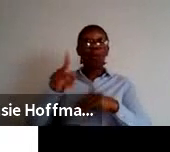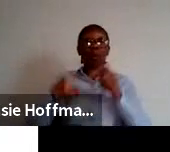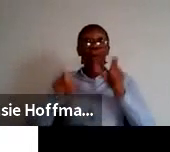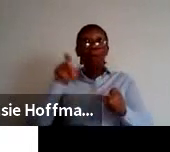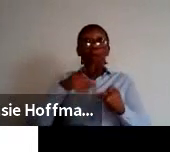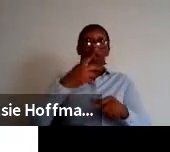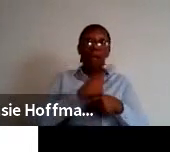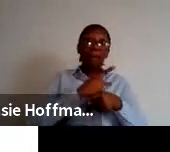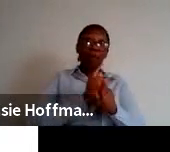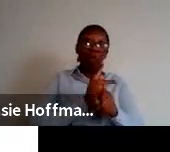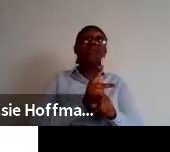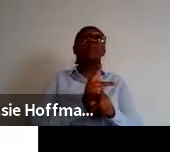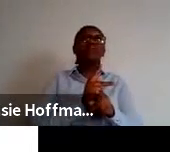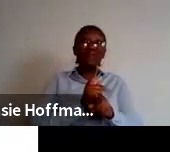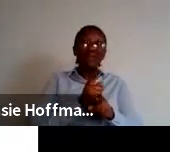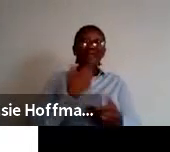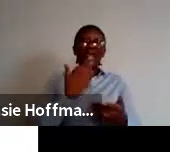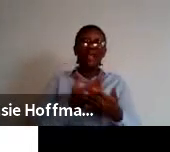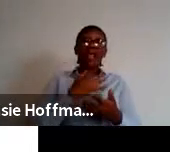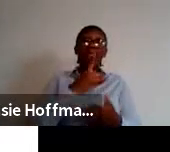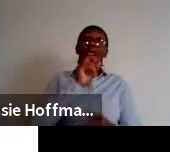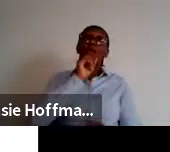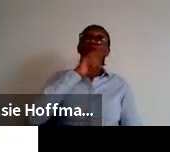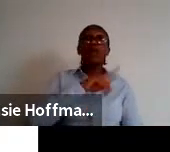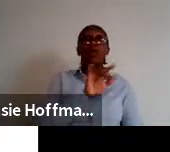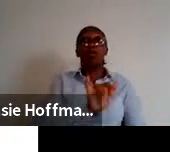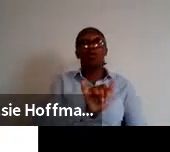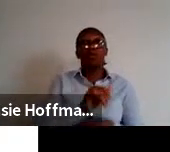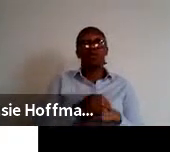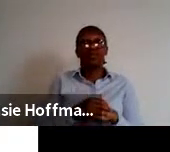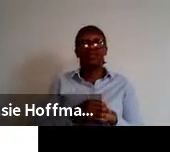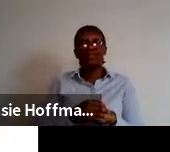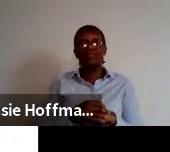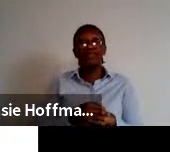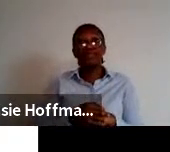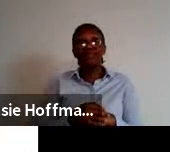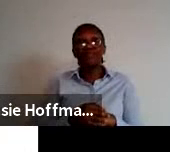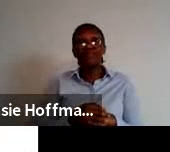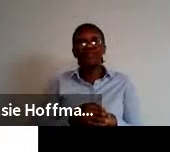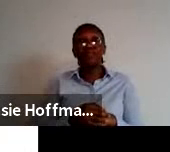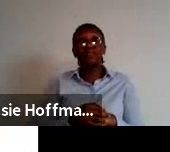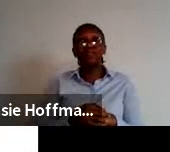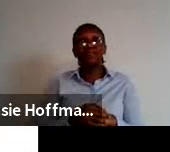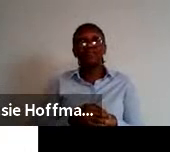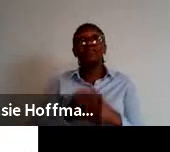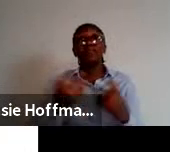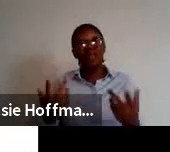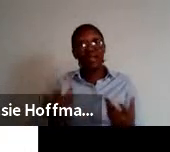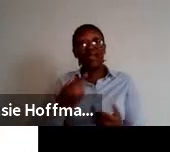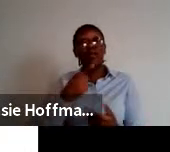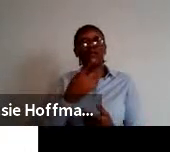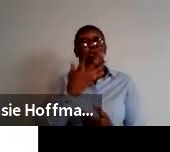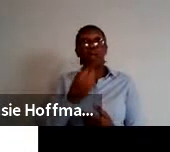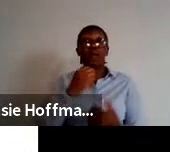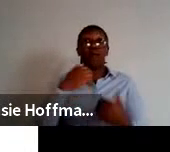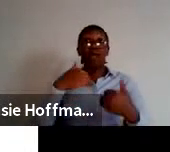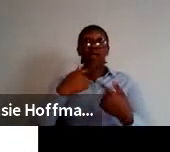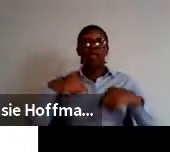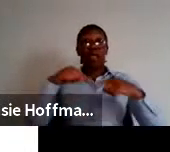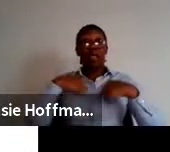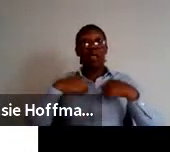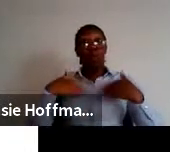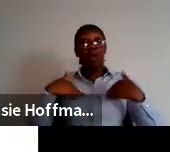products that can be counterfeited. The products that pose a threat to our health, such